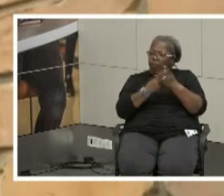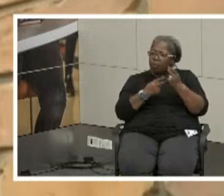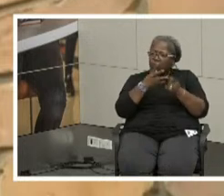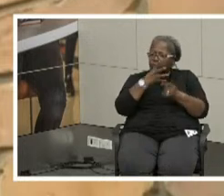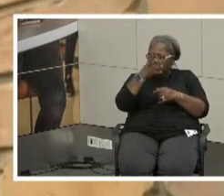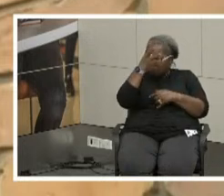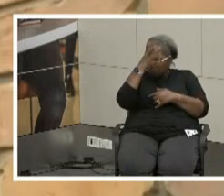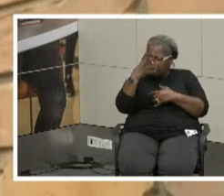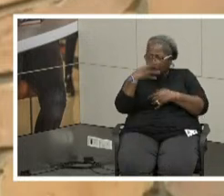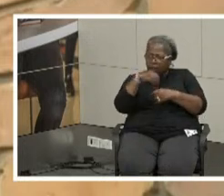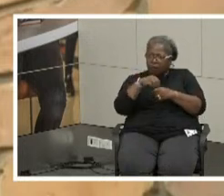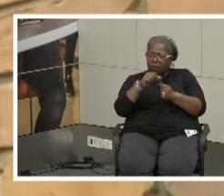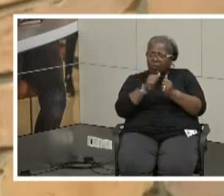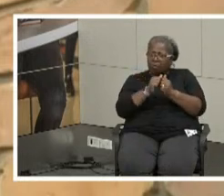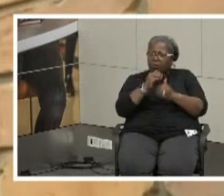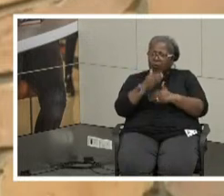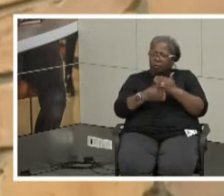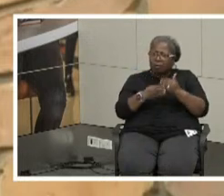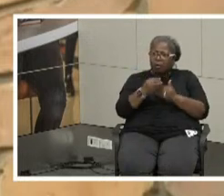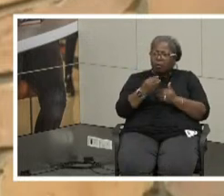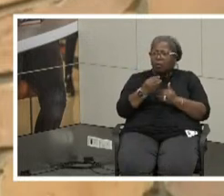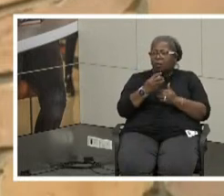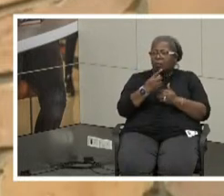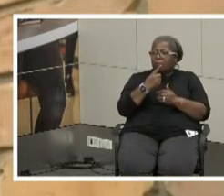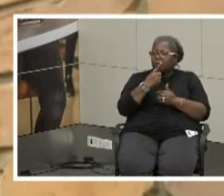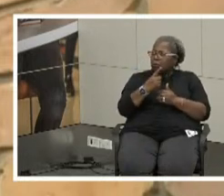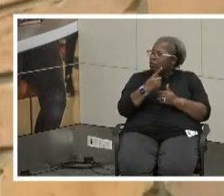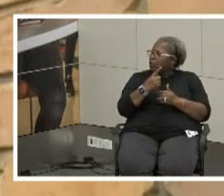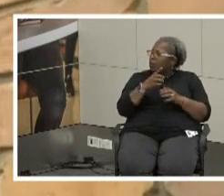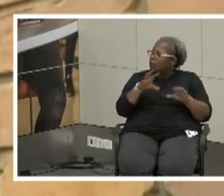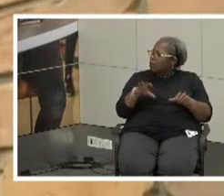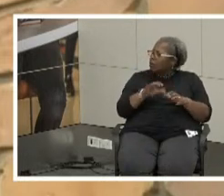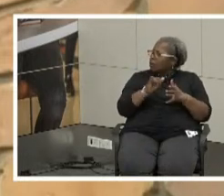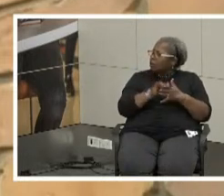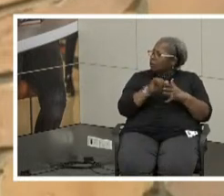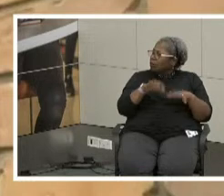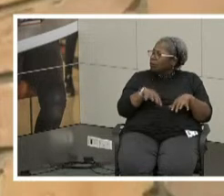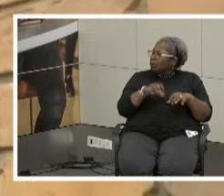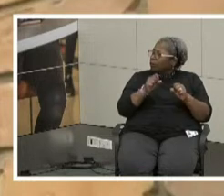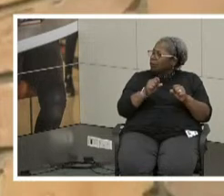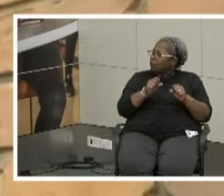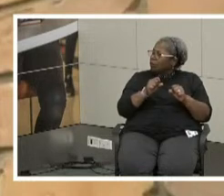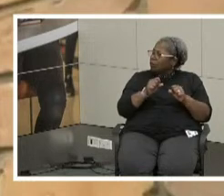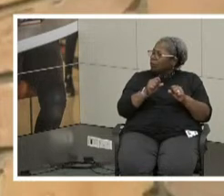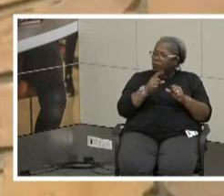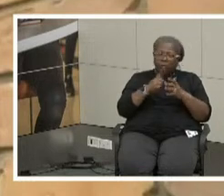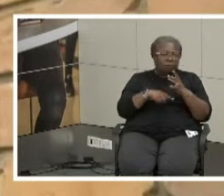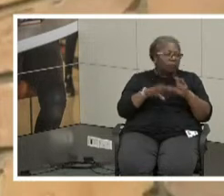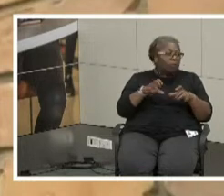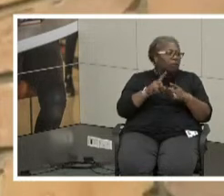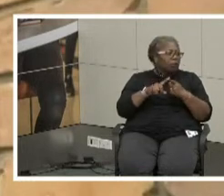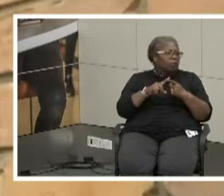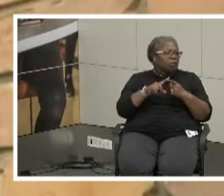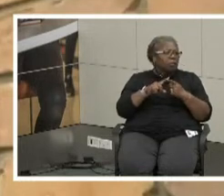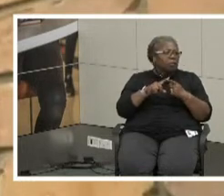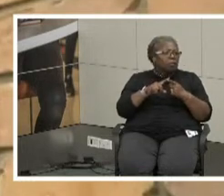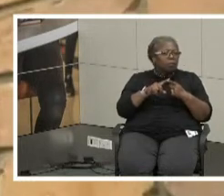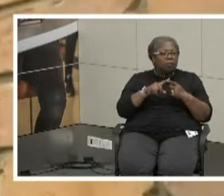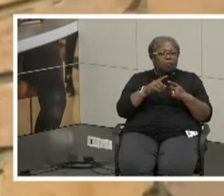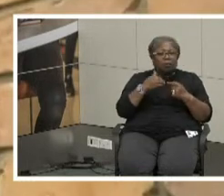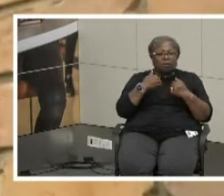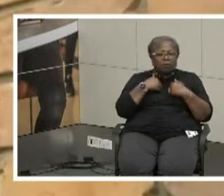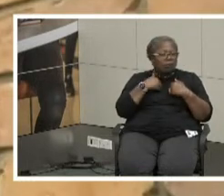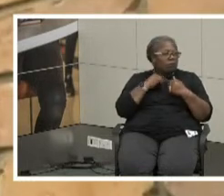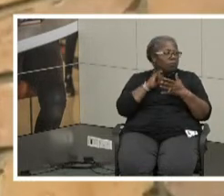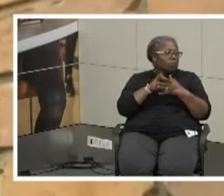engaged in the process and what um activities you've taken what steps you've taken to engage all parties in